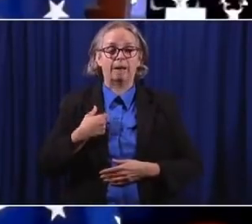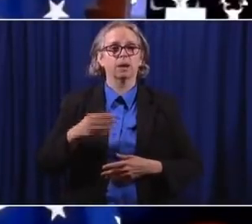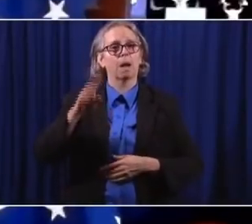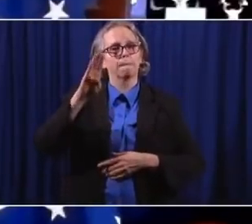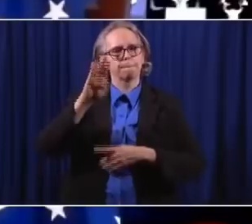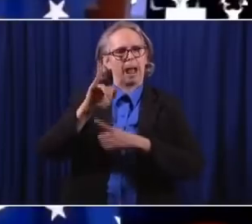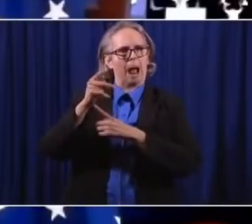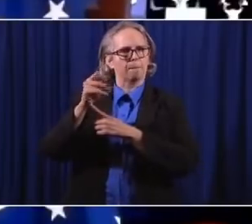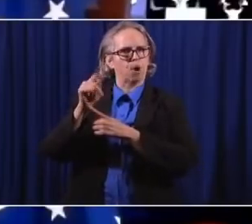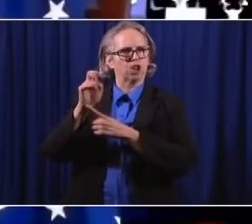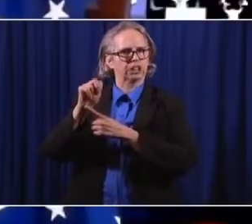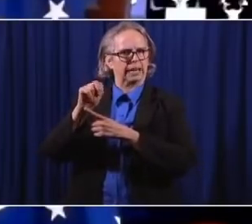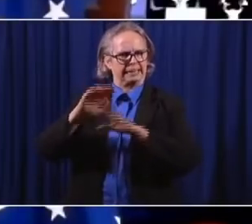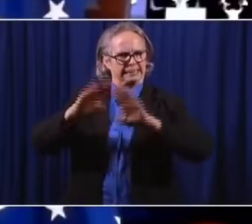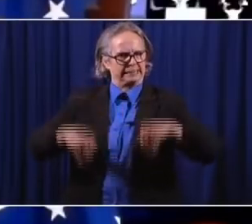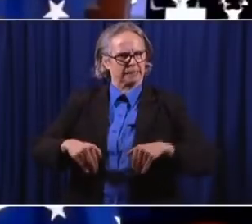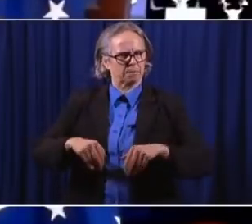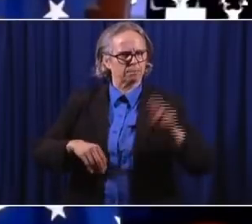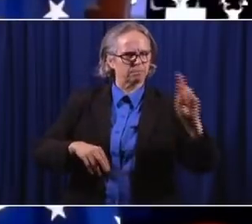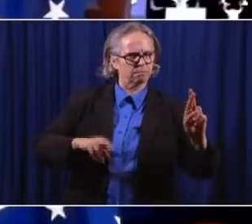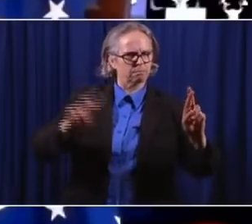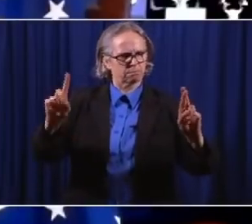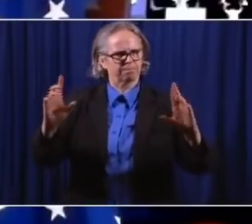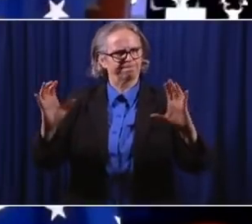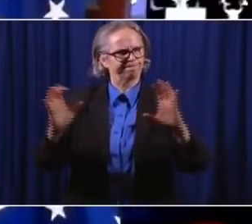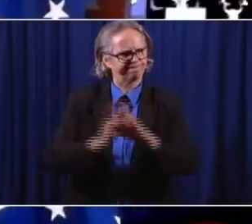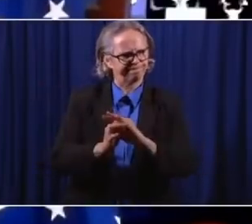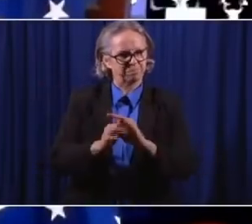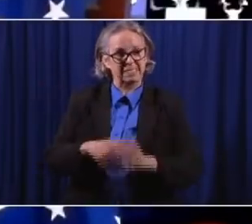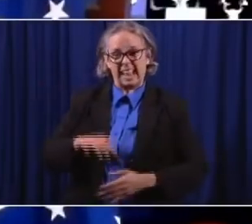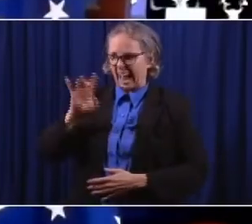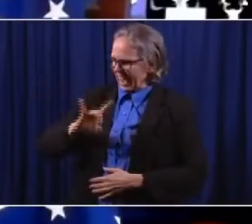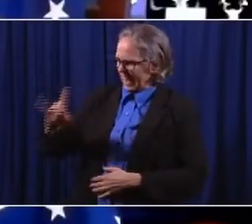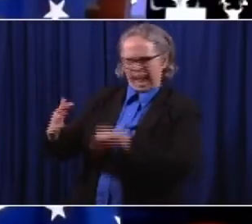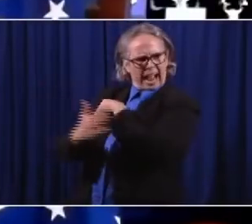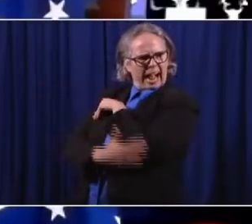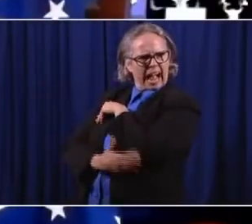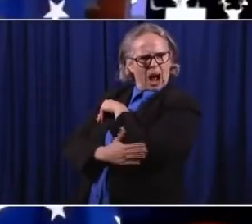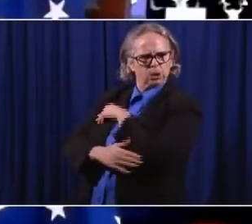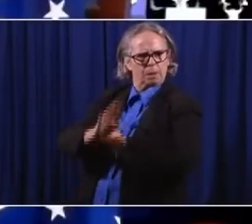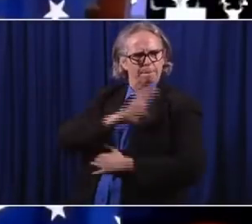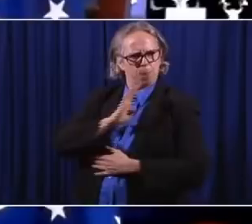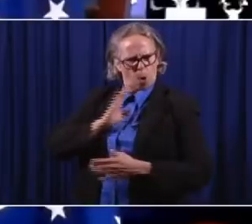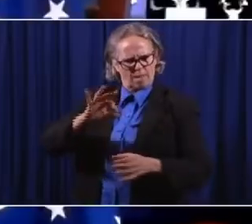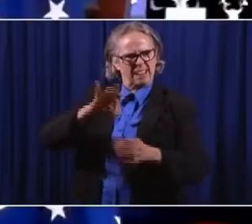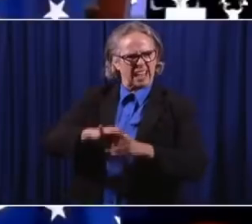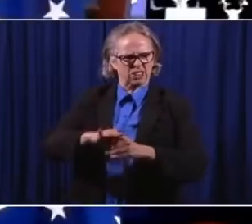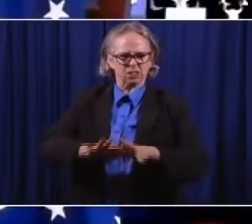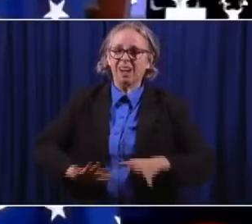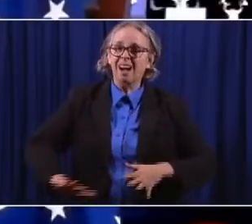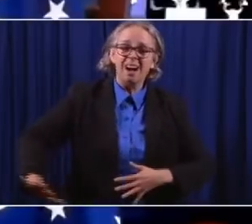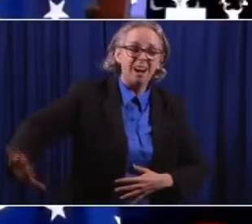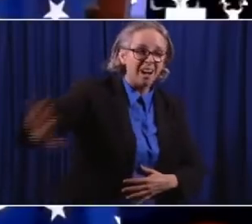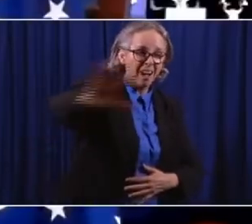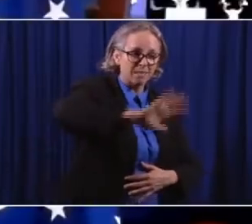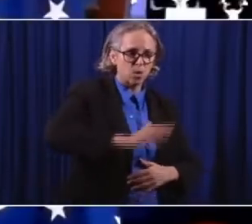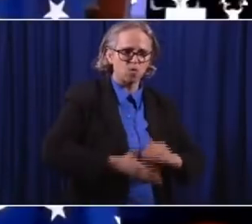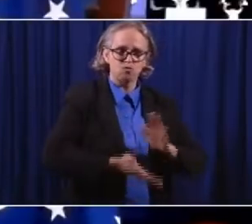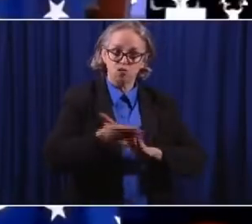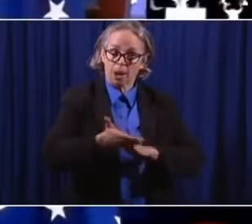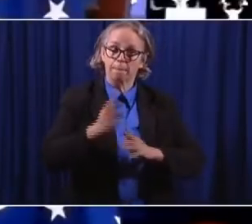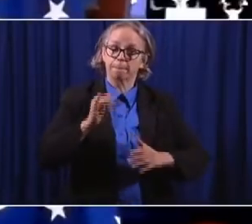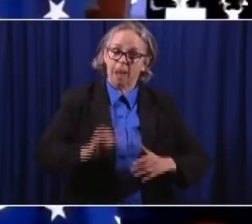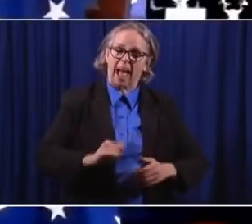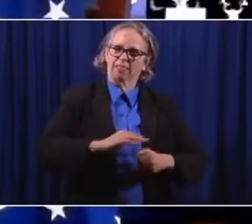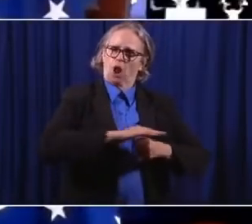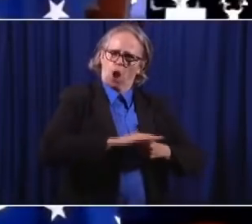have 88 county boards of elections, because the elections are run by the local boards of elections. The ballots